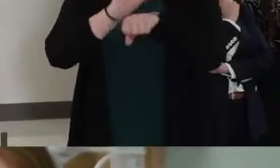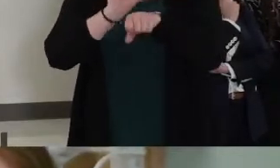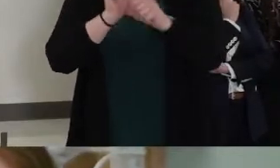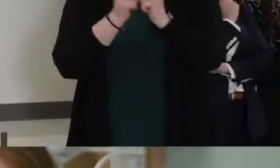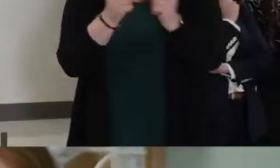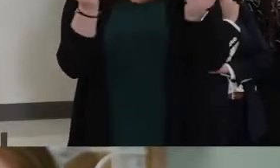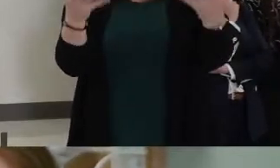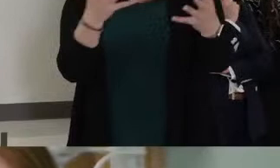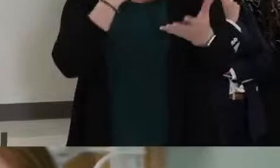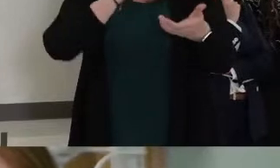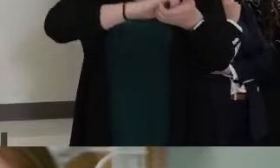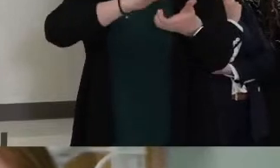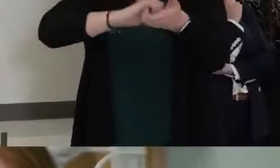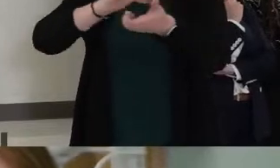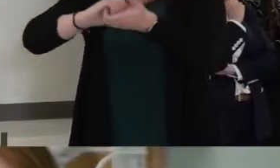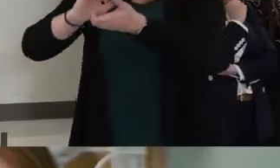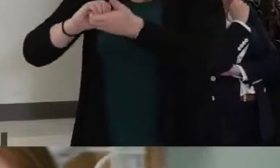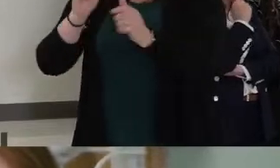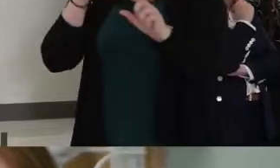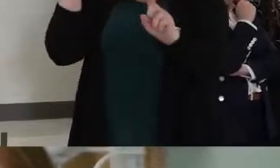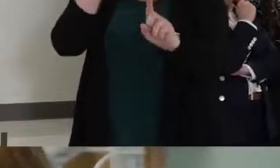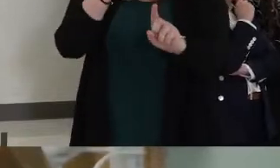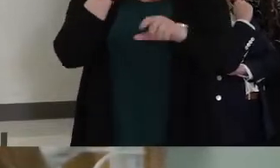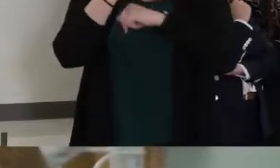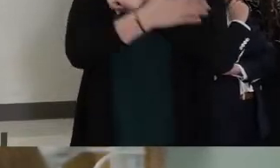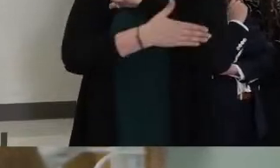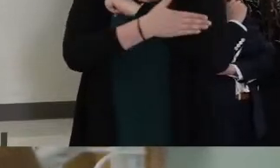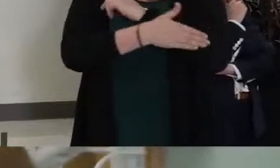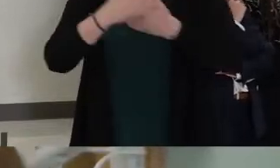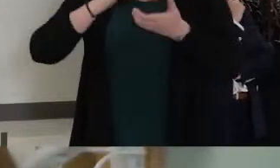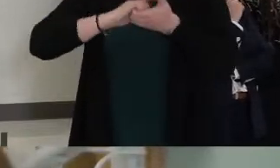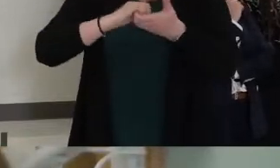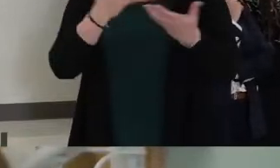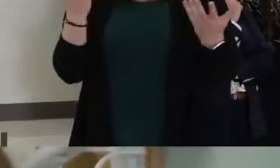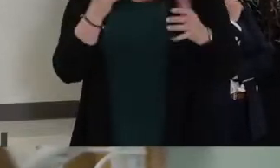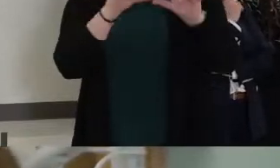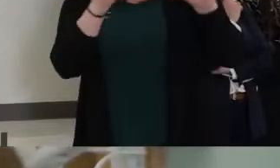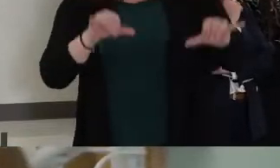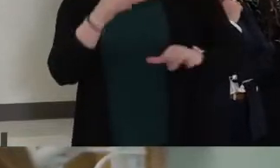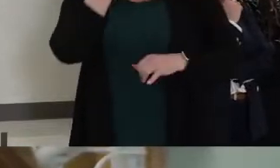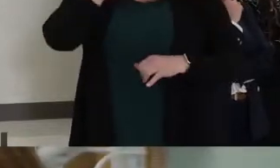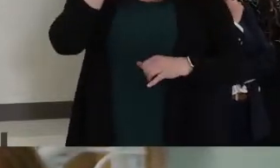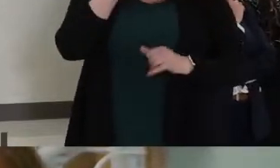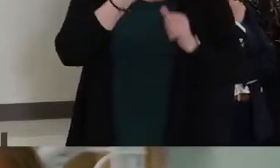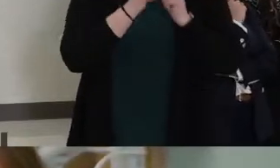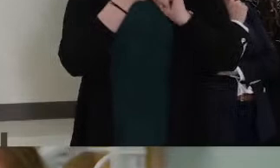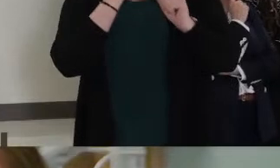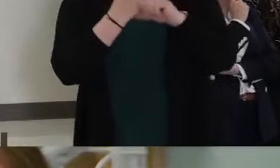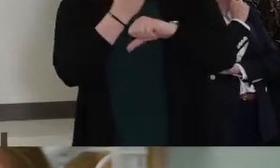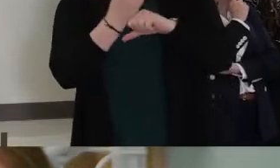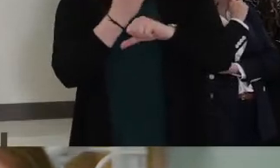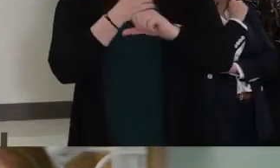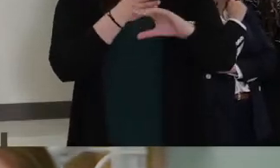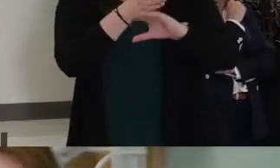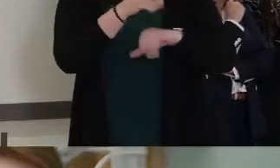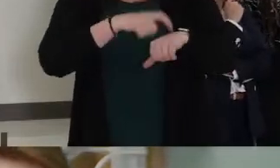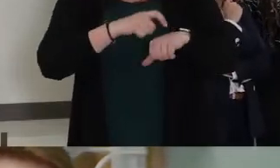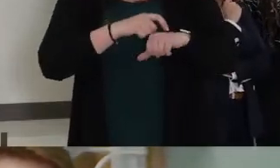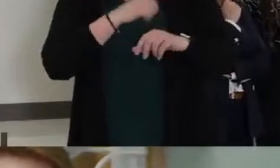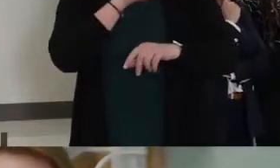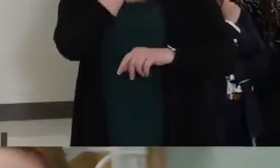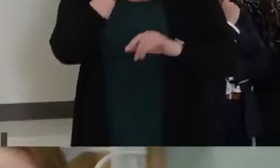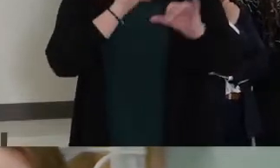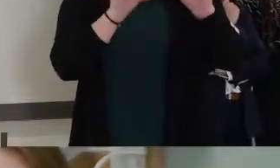partners, mainly our county partners, to envision what those systems look like, how we use them over time to really be able to measure